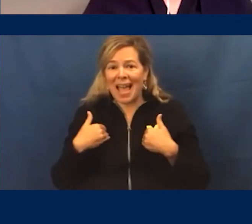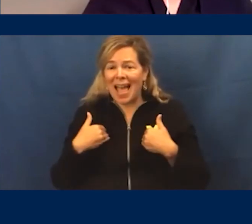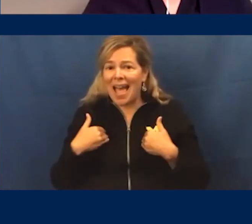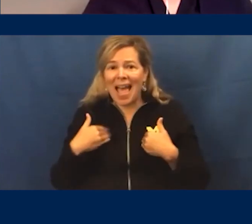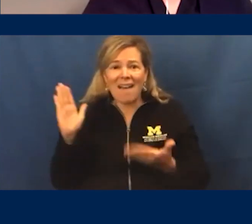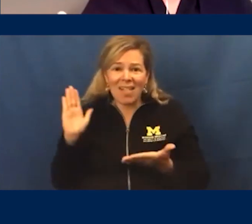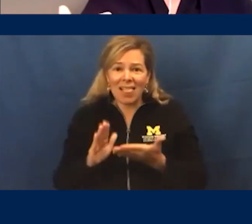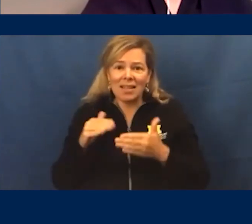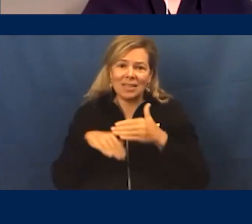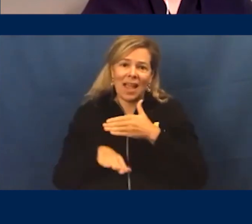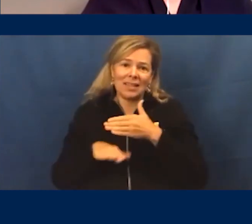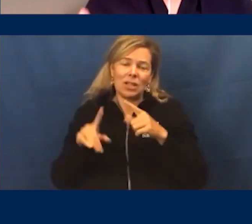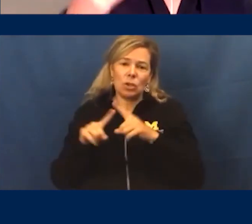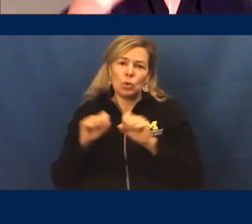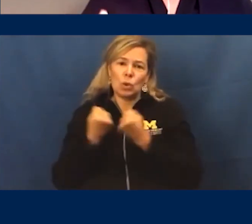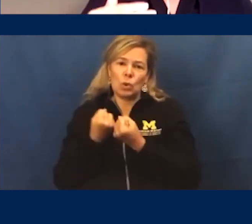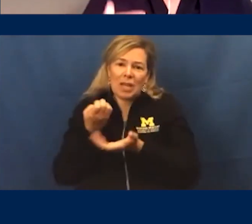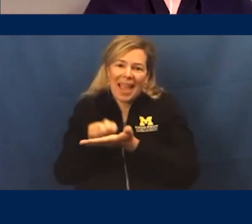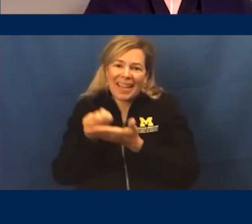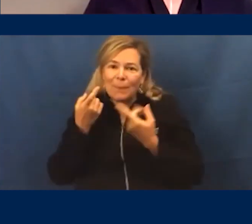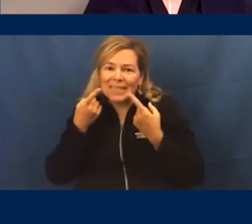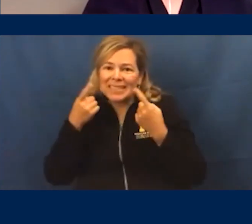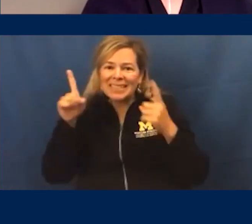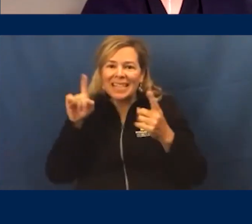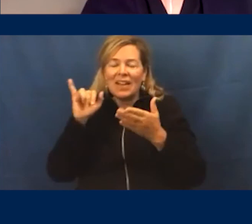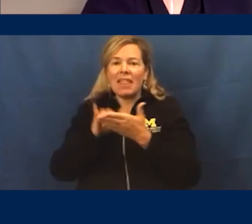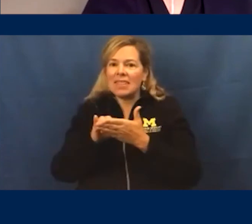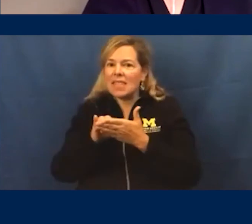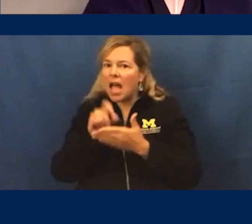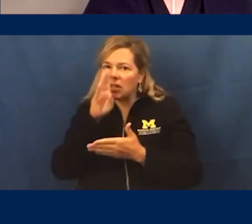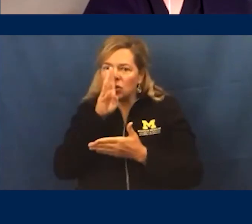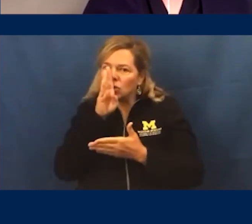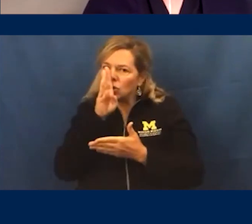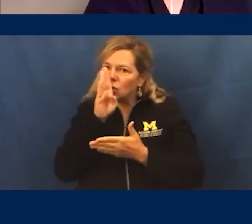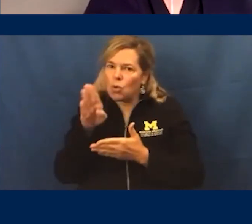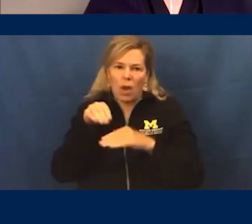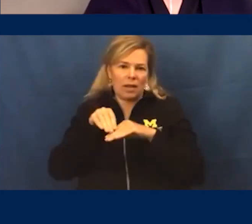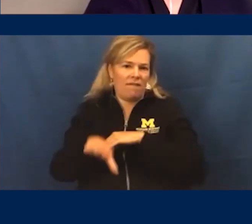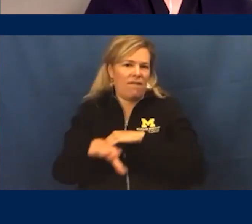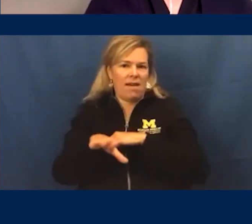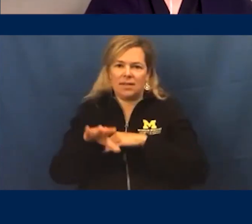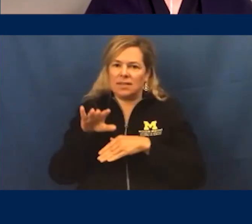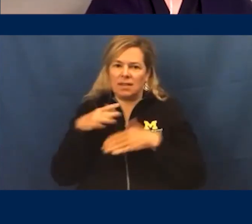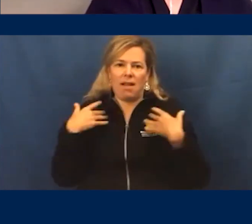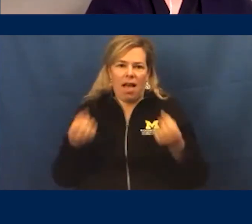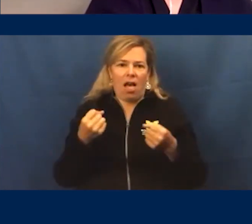and economic success, that directly affects health risk for that